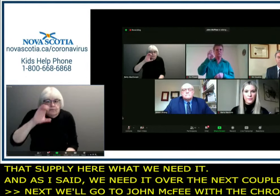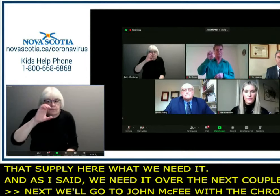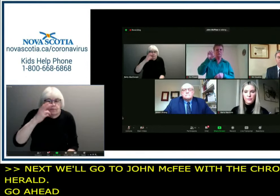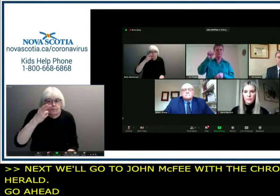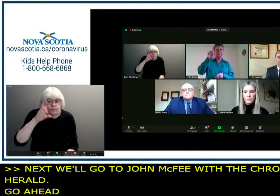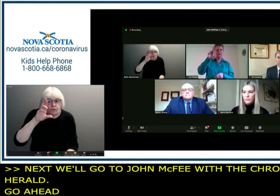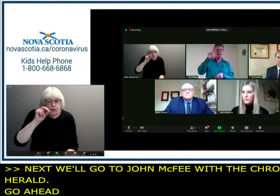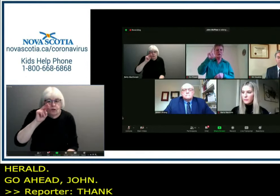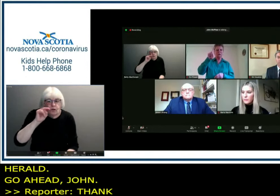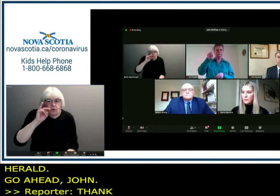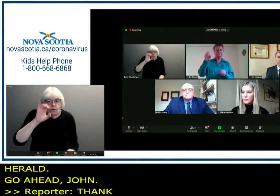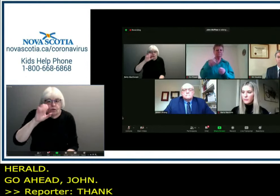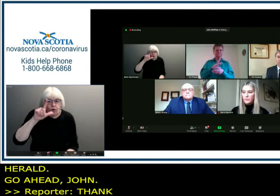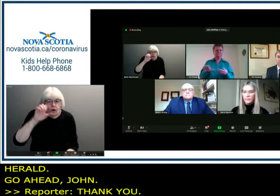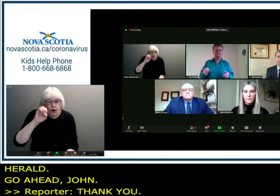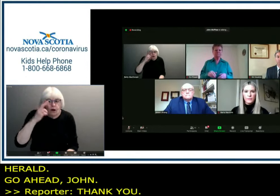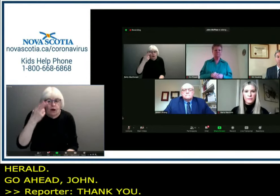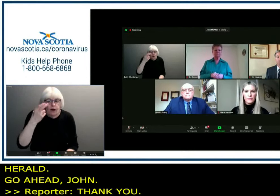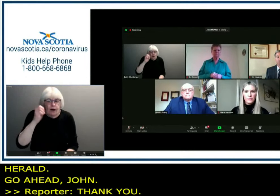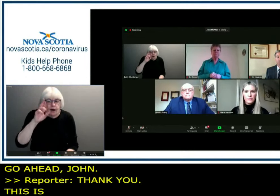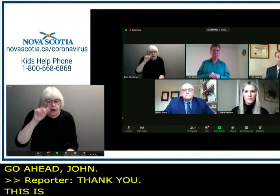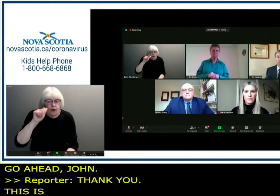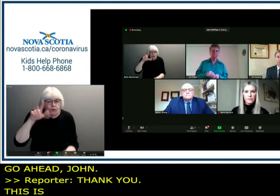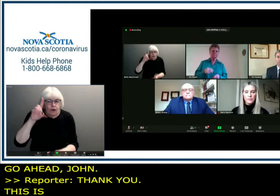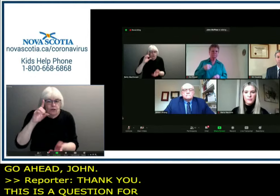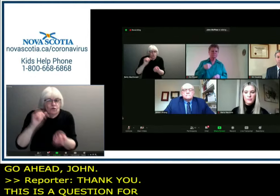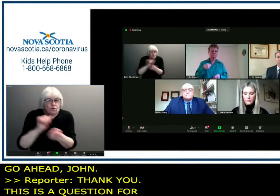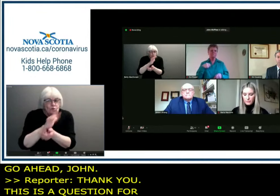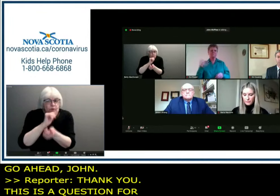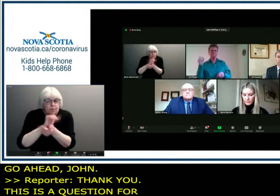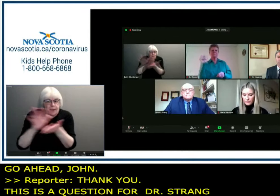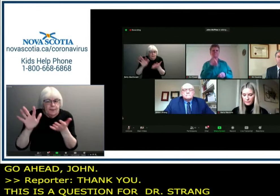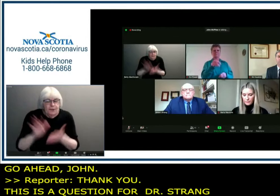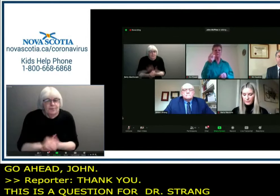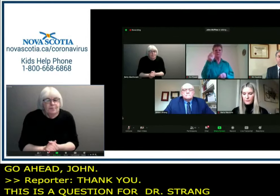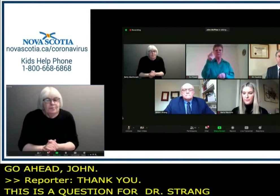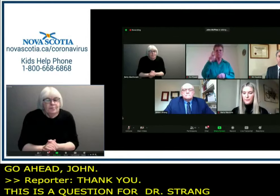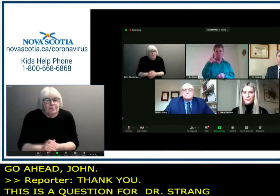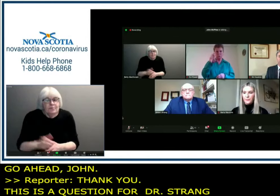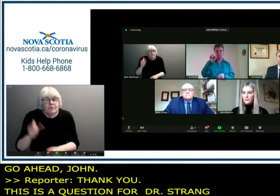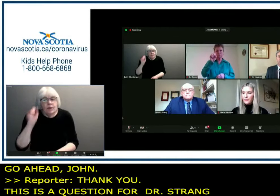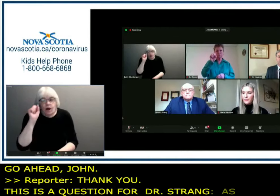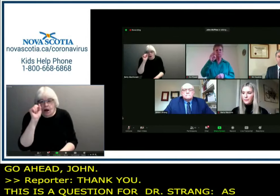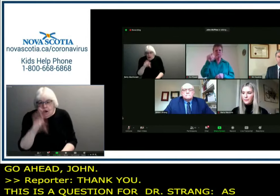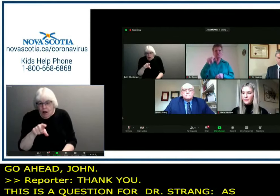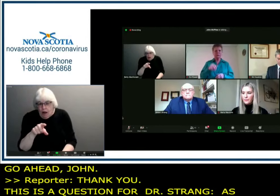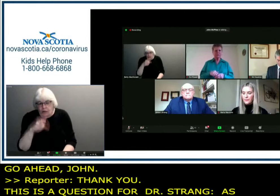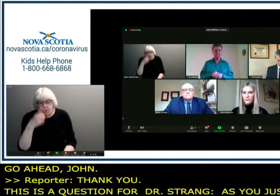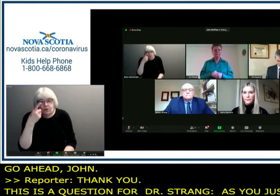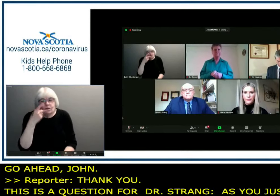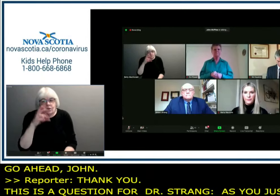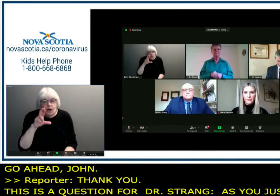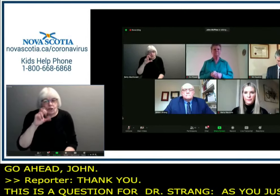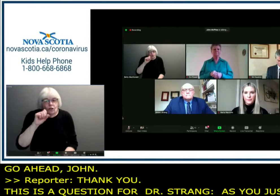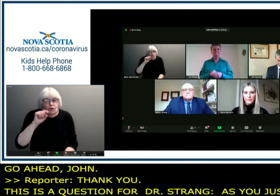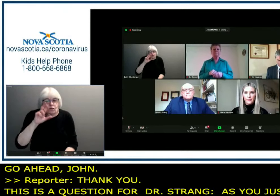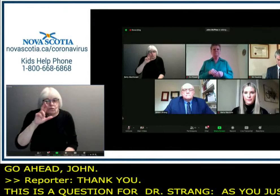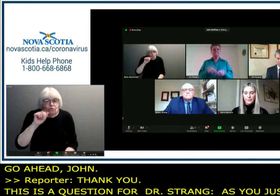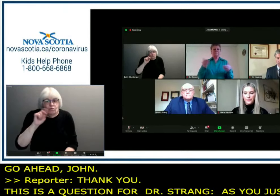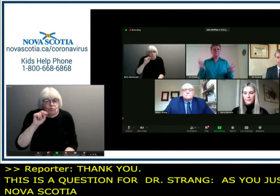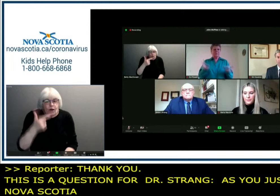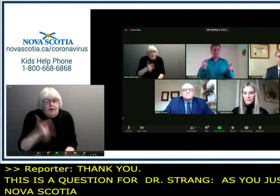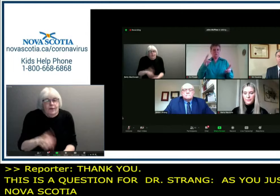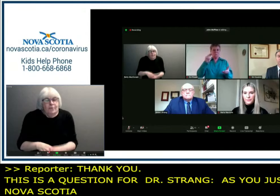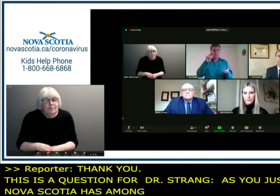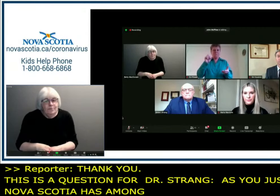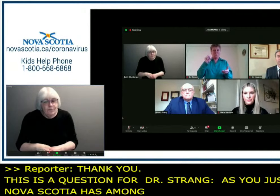you. This is a question for Dr. Strang. As you just noted, Nova Scotia has among the highest number